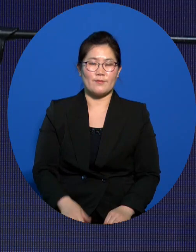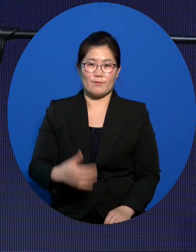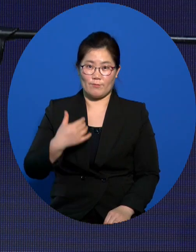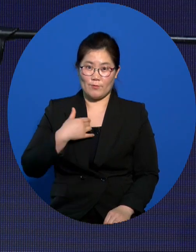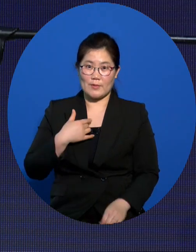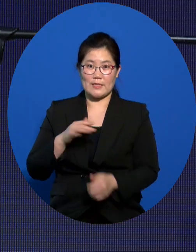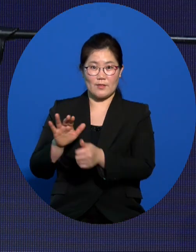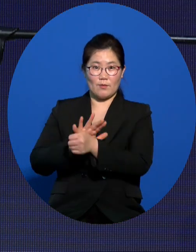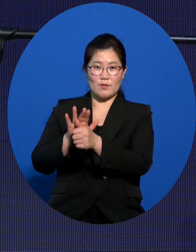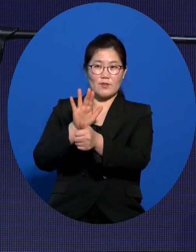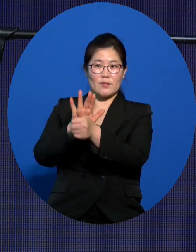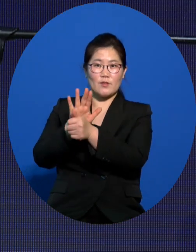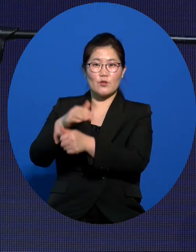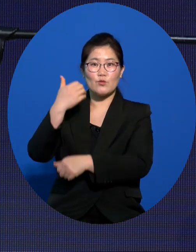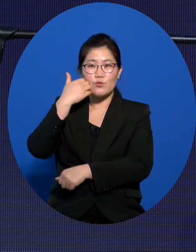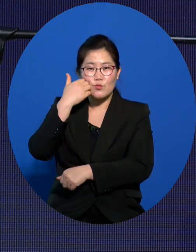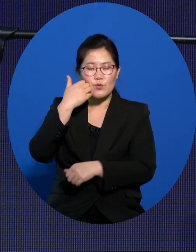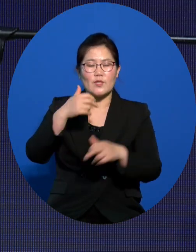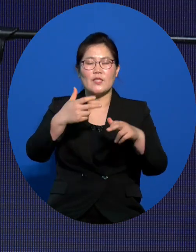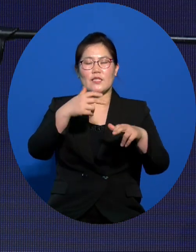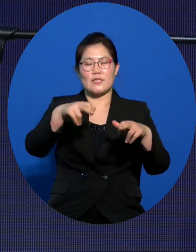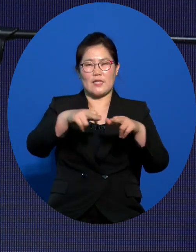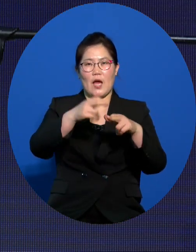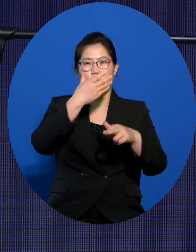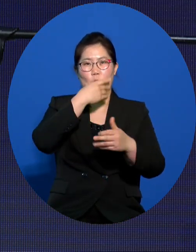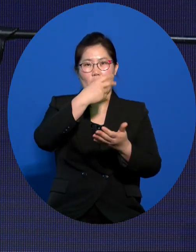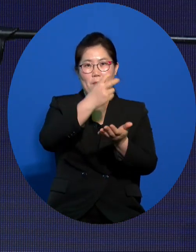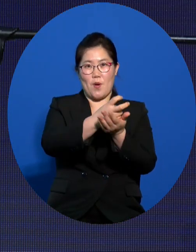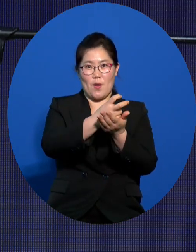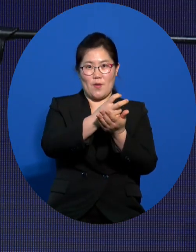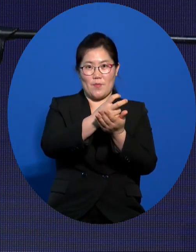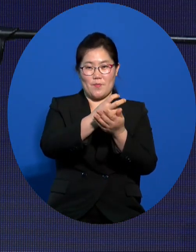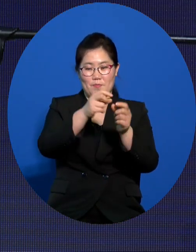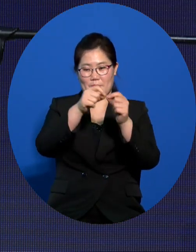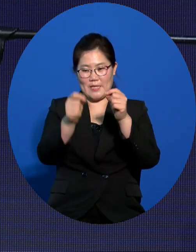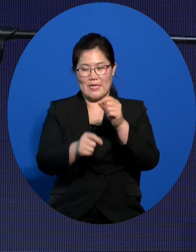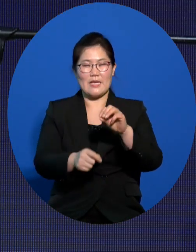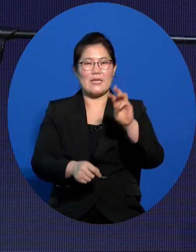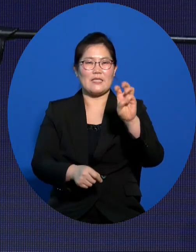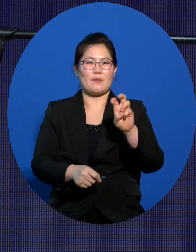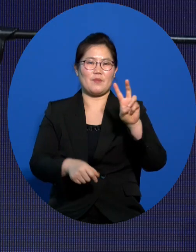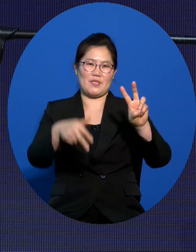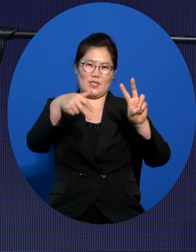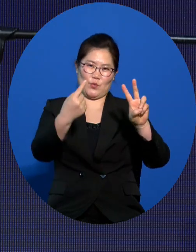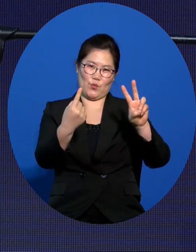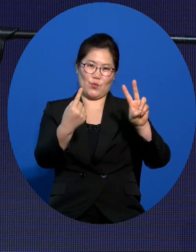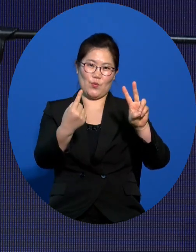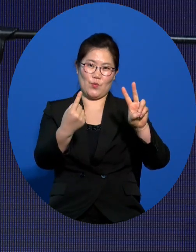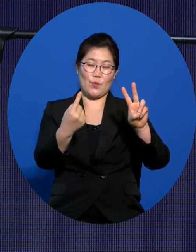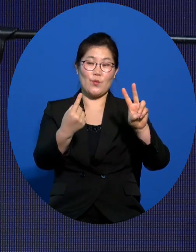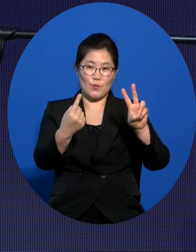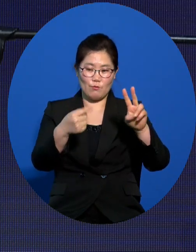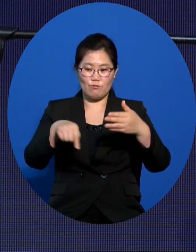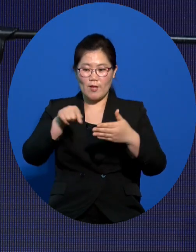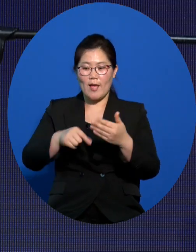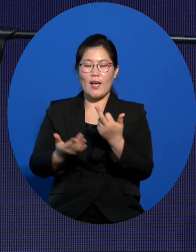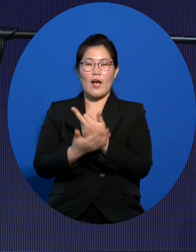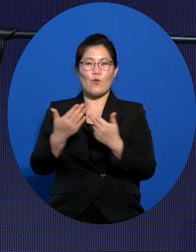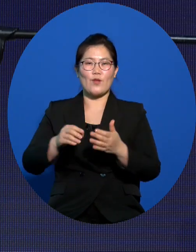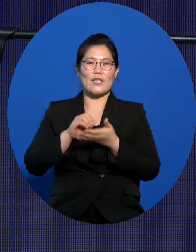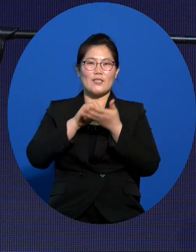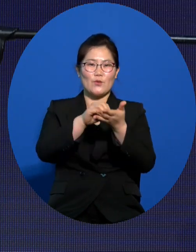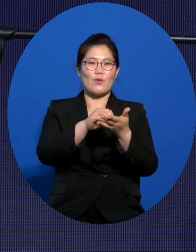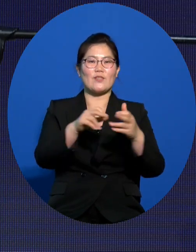Those who are eligible for the service are, in accordance with Article 32 of the Act of Welfare of Persons